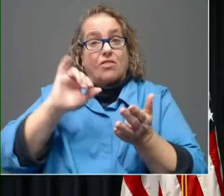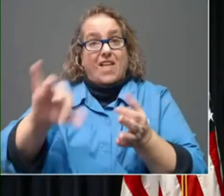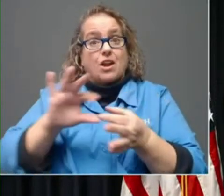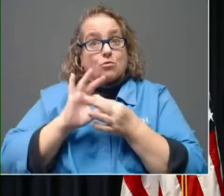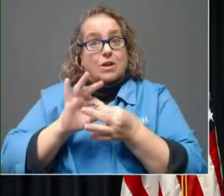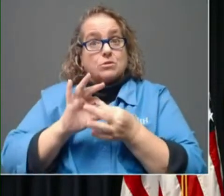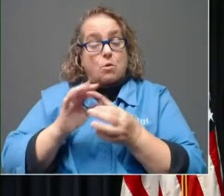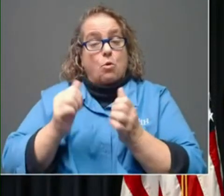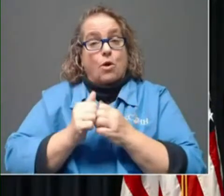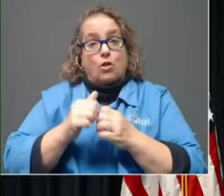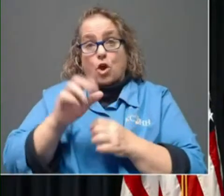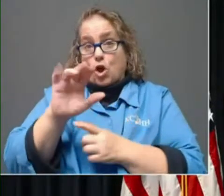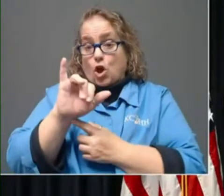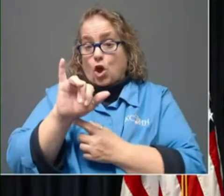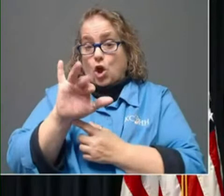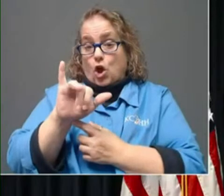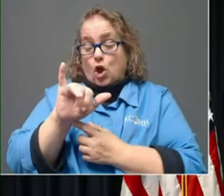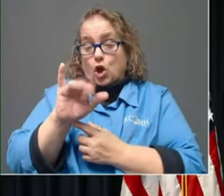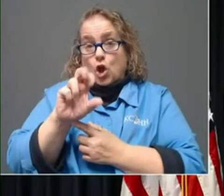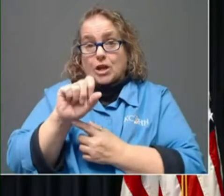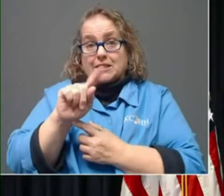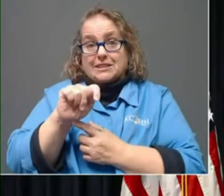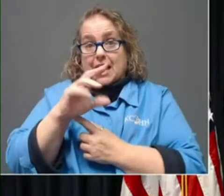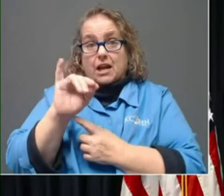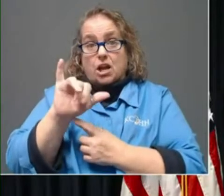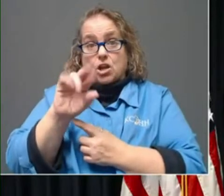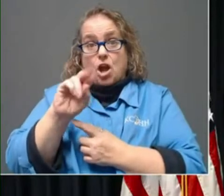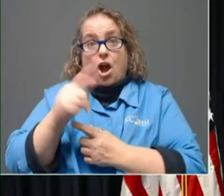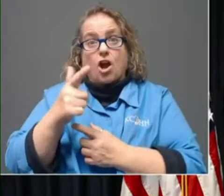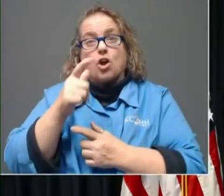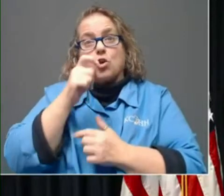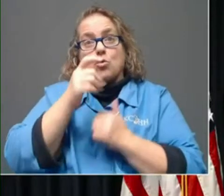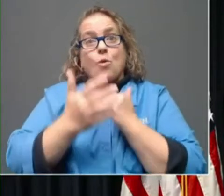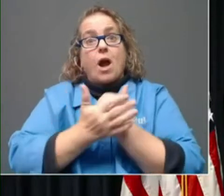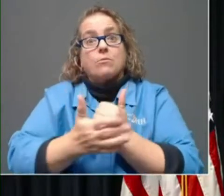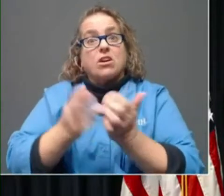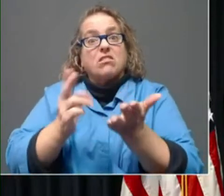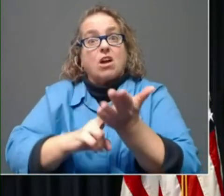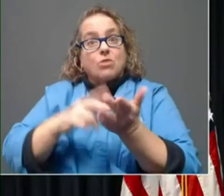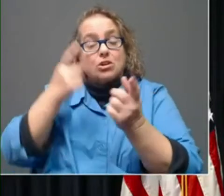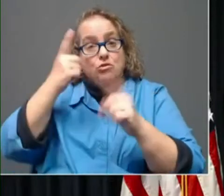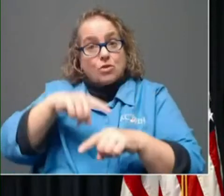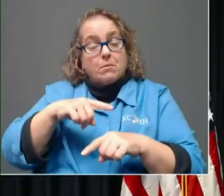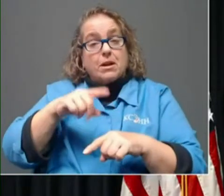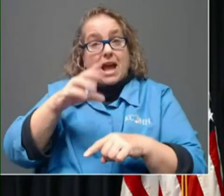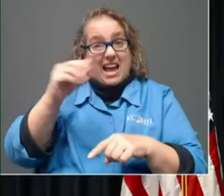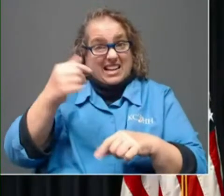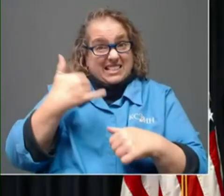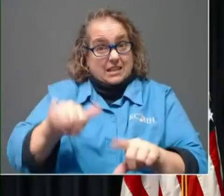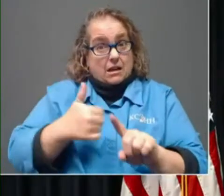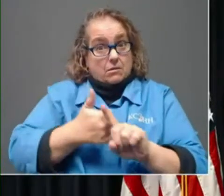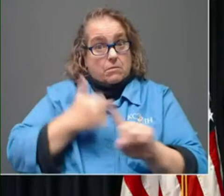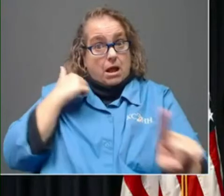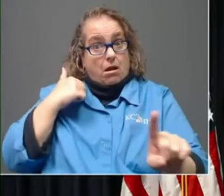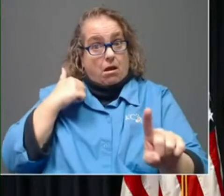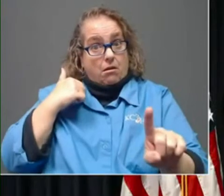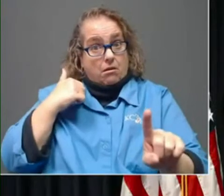that there is still a backlog 6 months after that started, would you say that that has been a